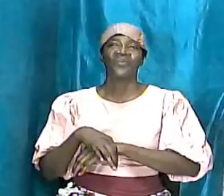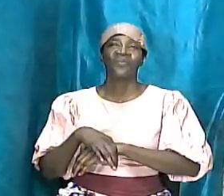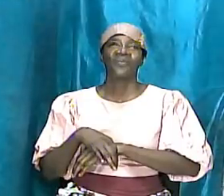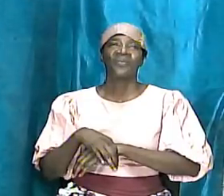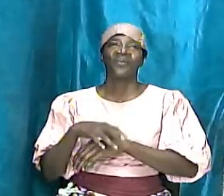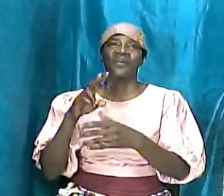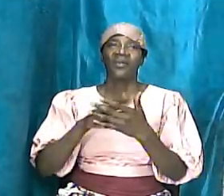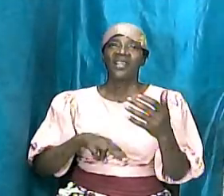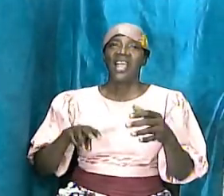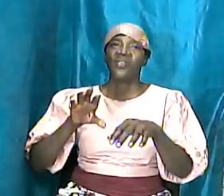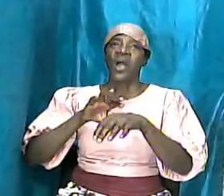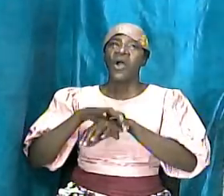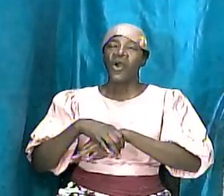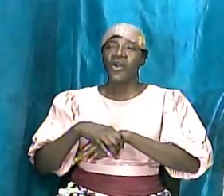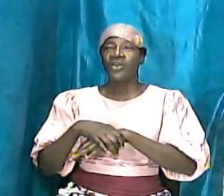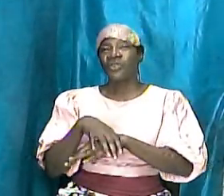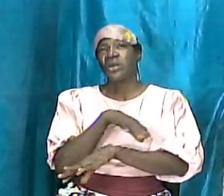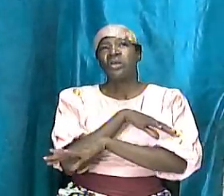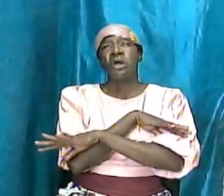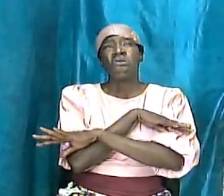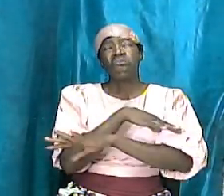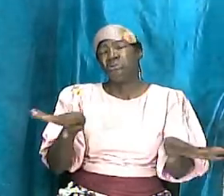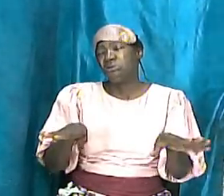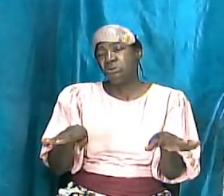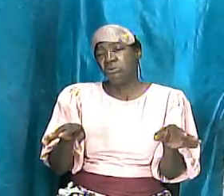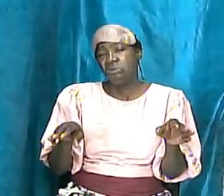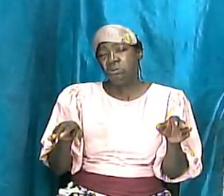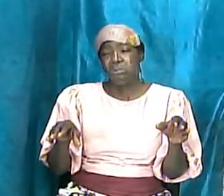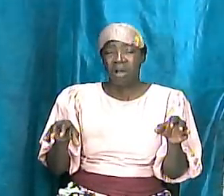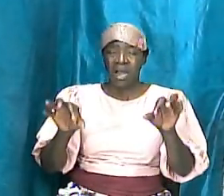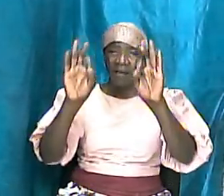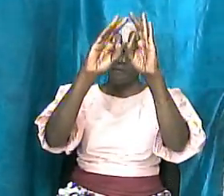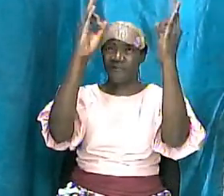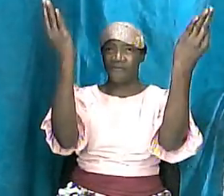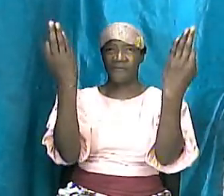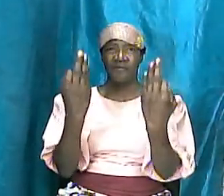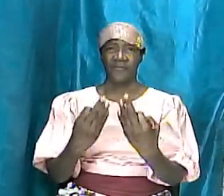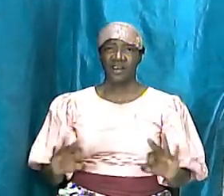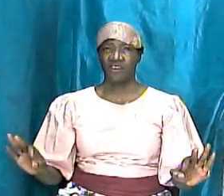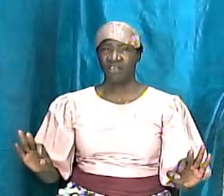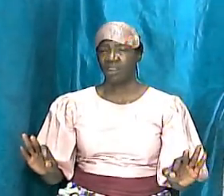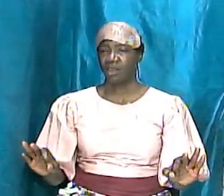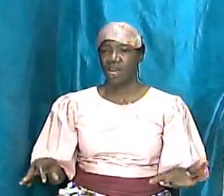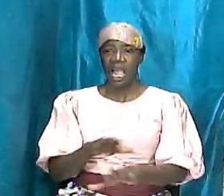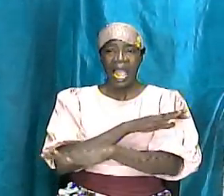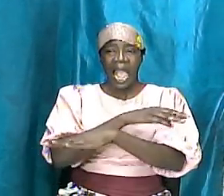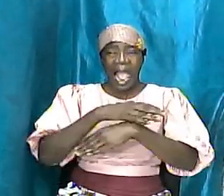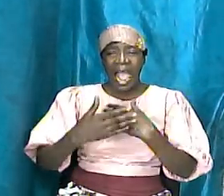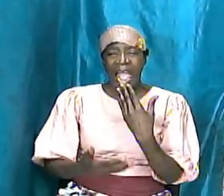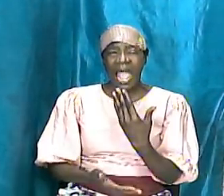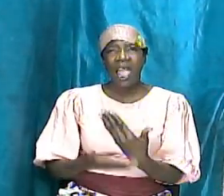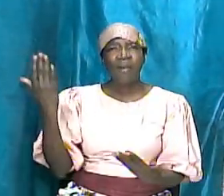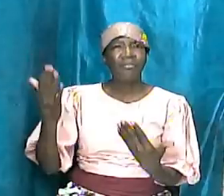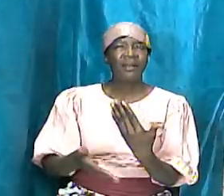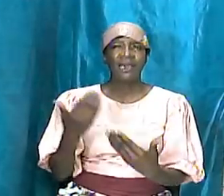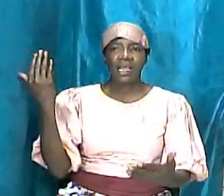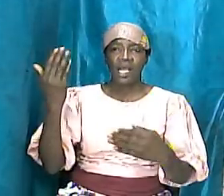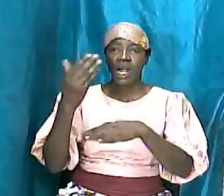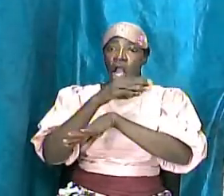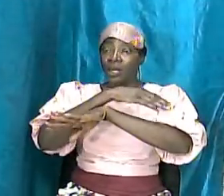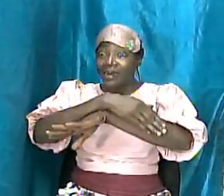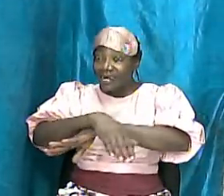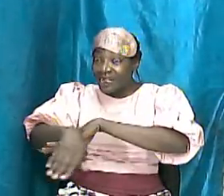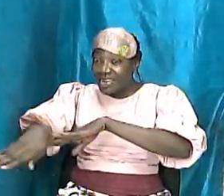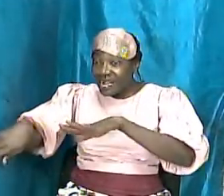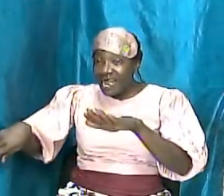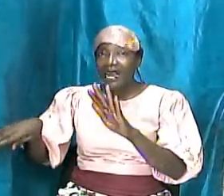Verse 2, and the earth was without form and void, and darkness was upon the face